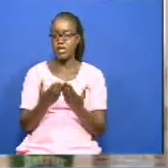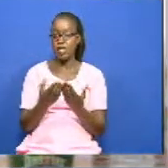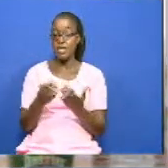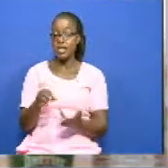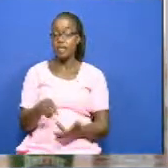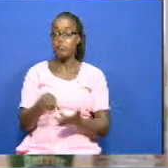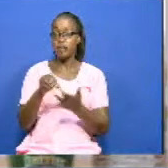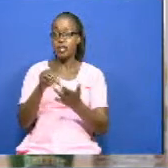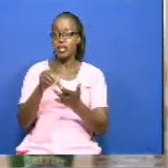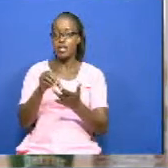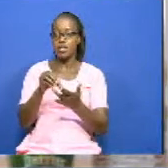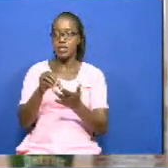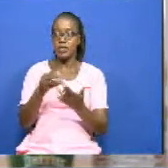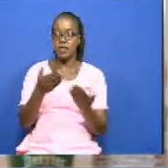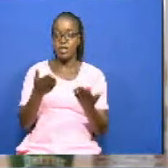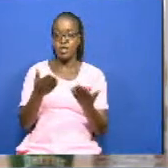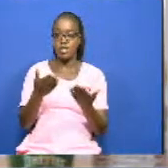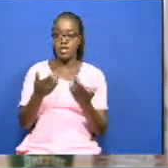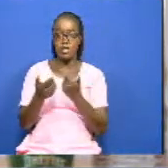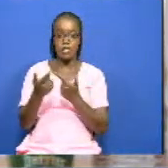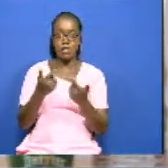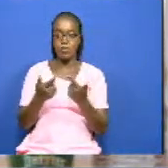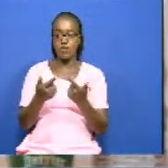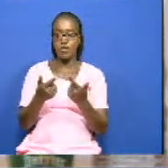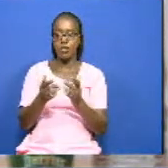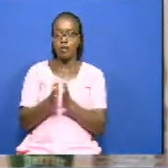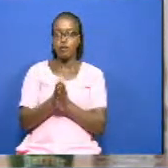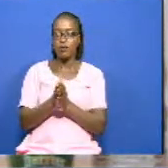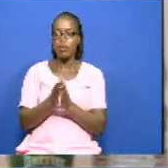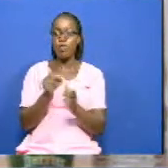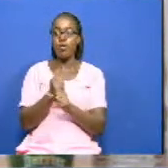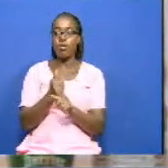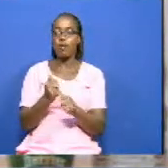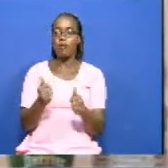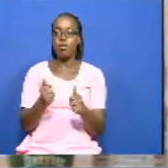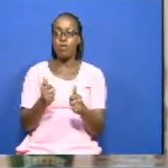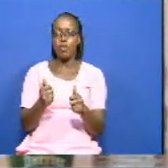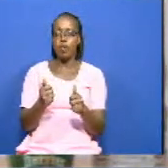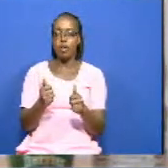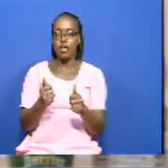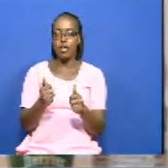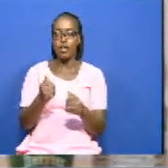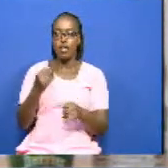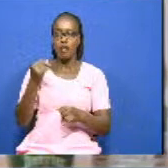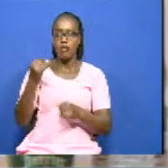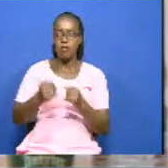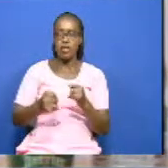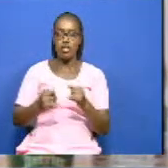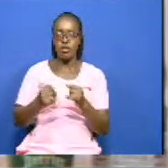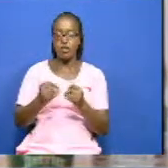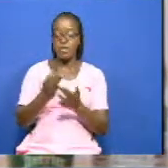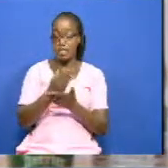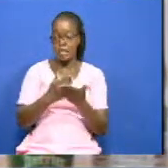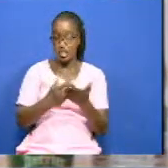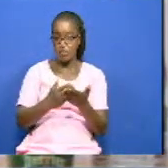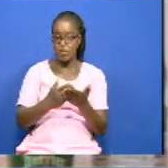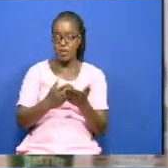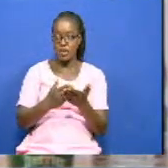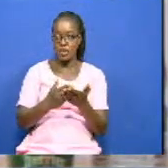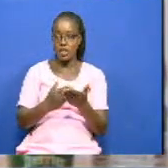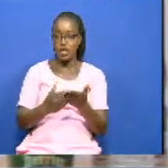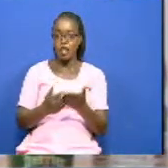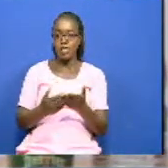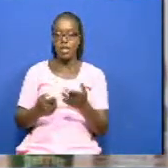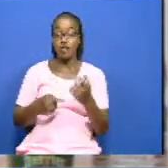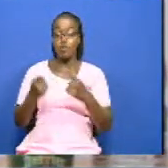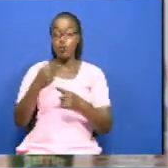this surface. So he's coming with big confidence. Now 2 weeks in a row he's in the final in Rome, now semi-finals here. He beat me there, so that's